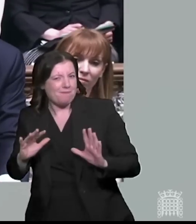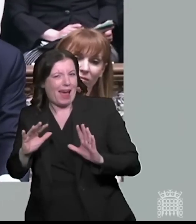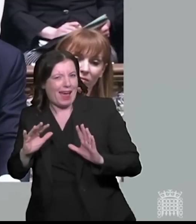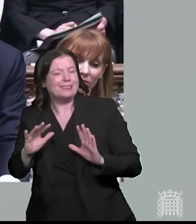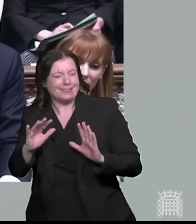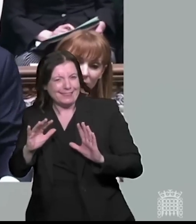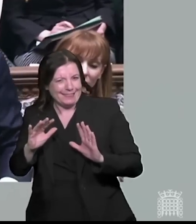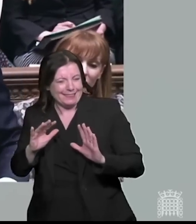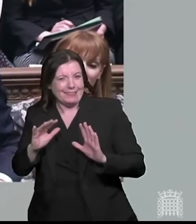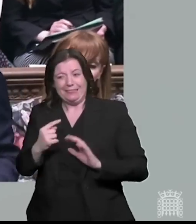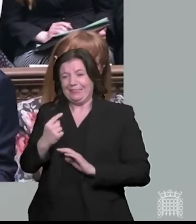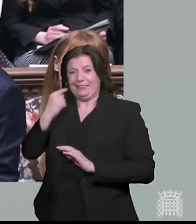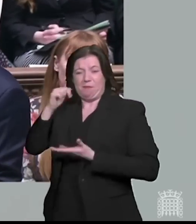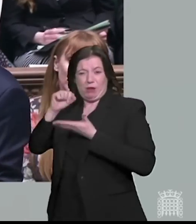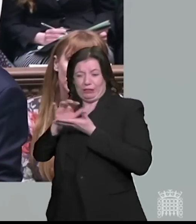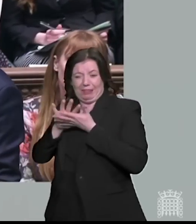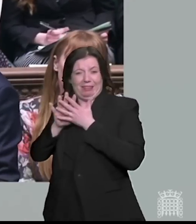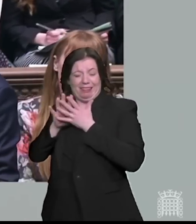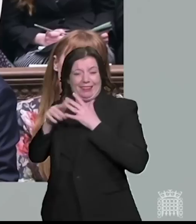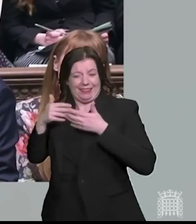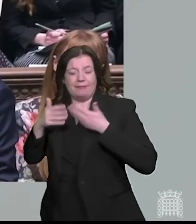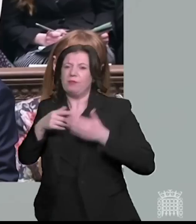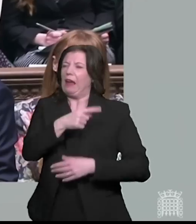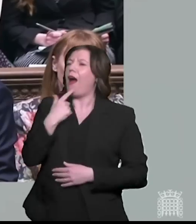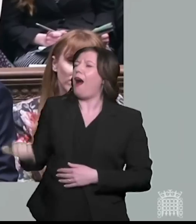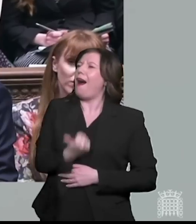budget. And the more that he pretends everything is